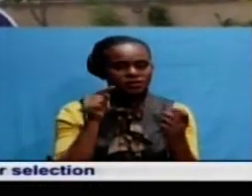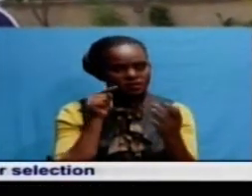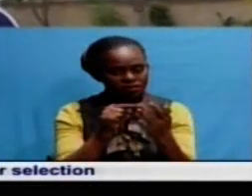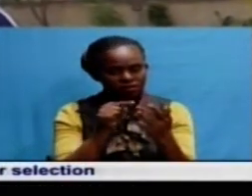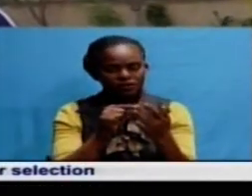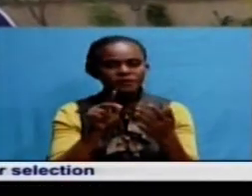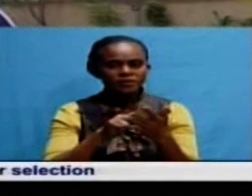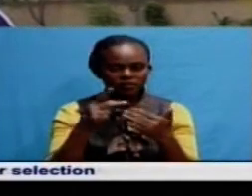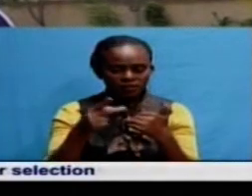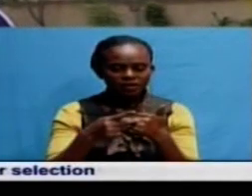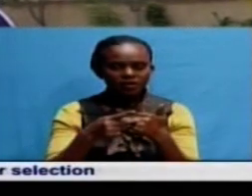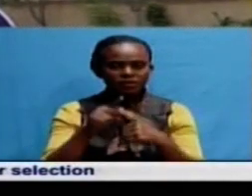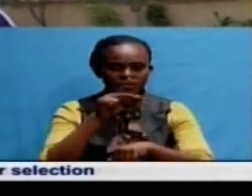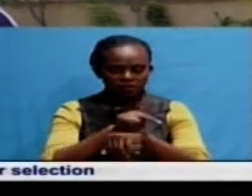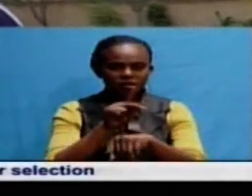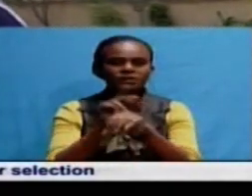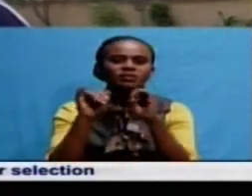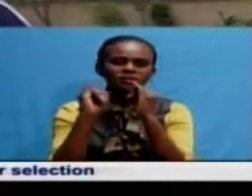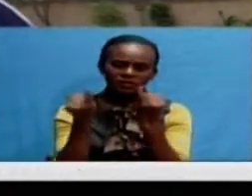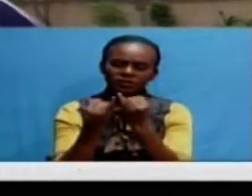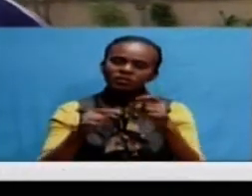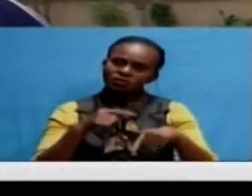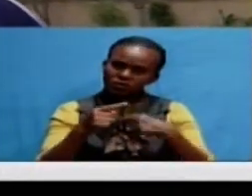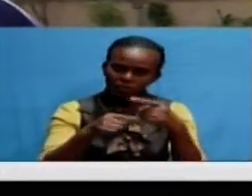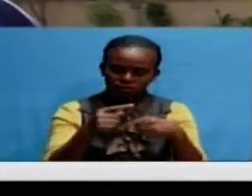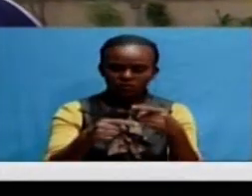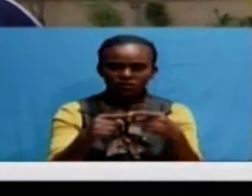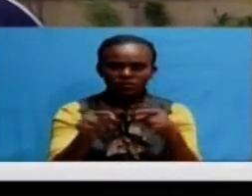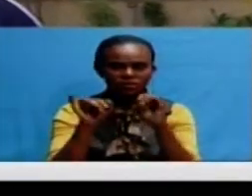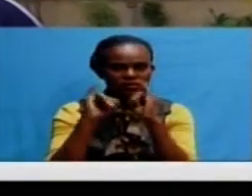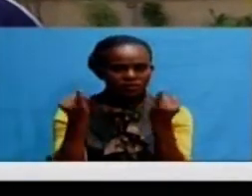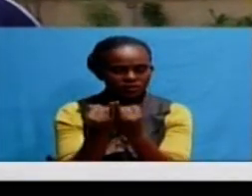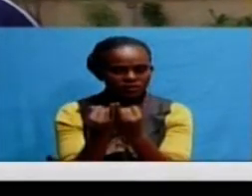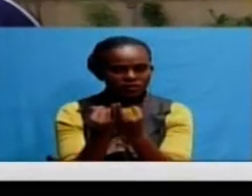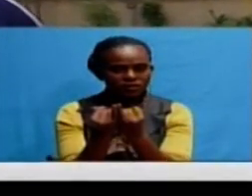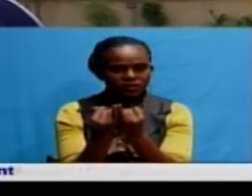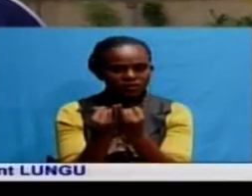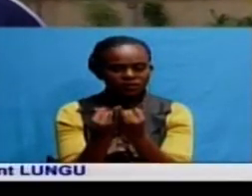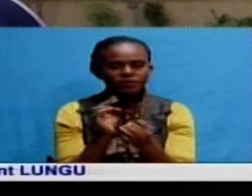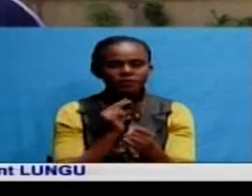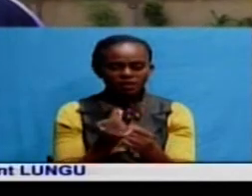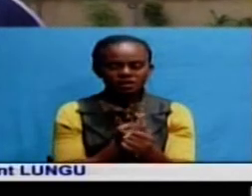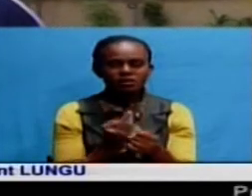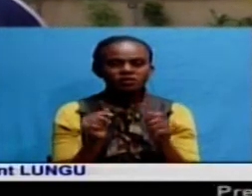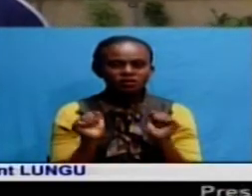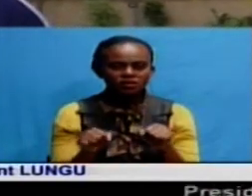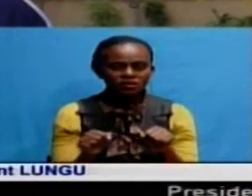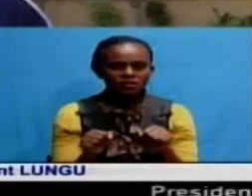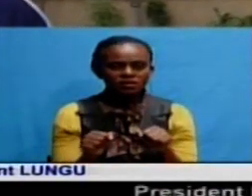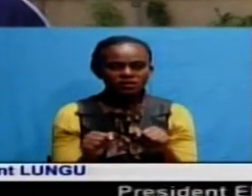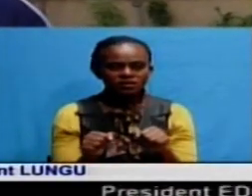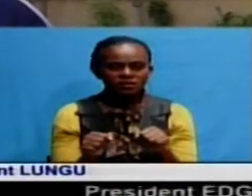ongoing institution. It is an institution that does not stop. The wheels are always running.